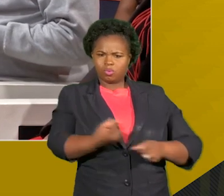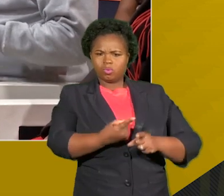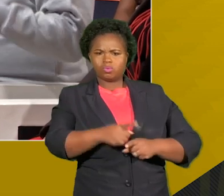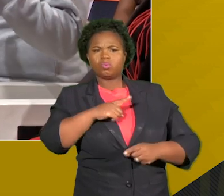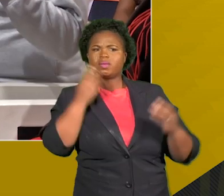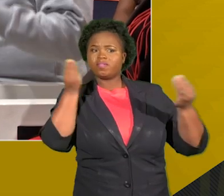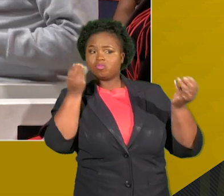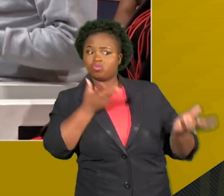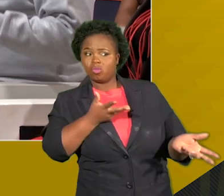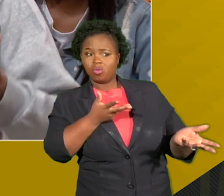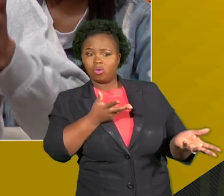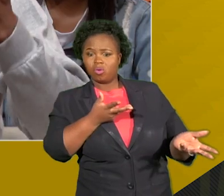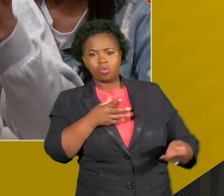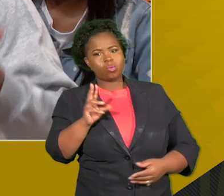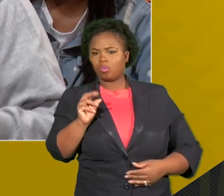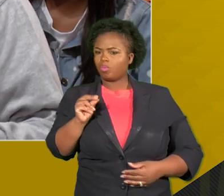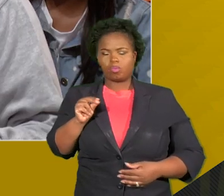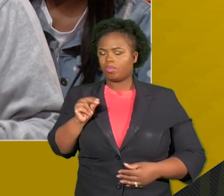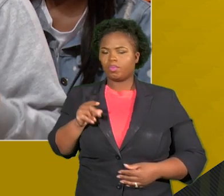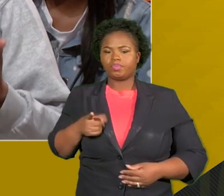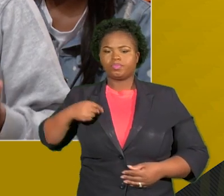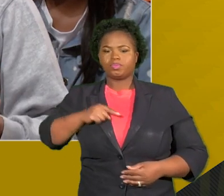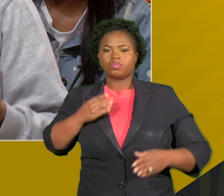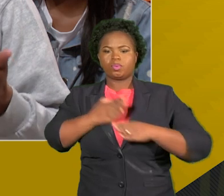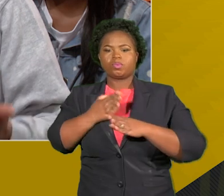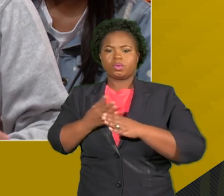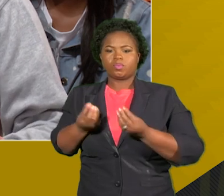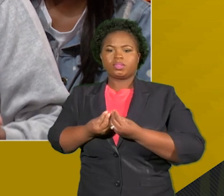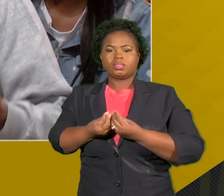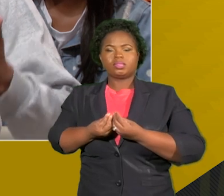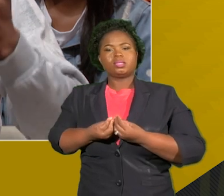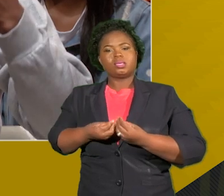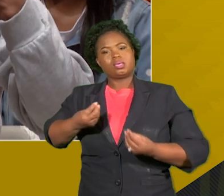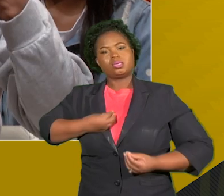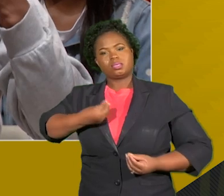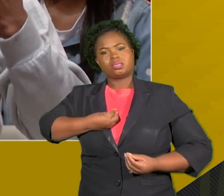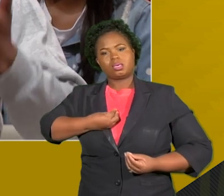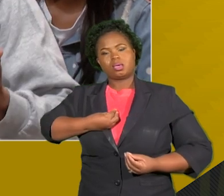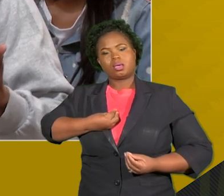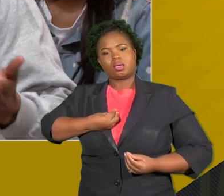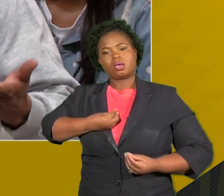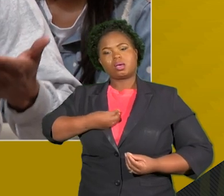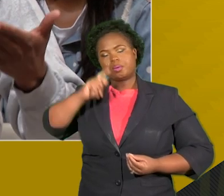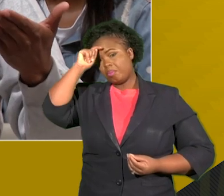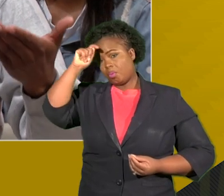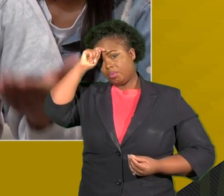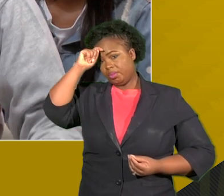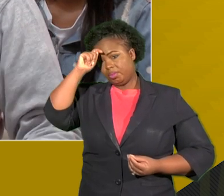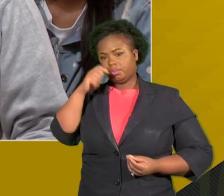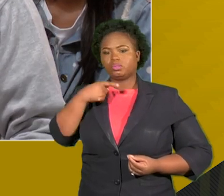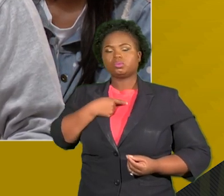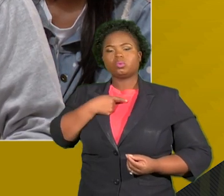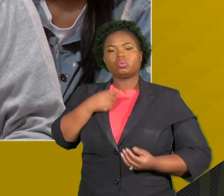well known? We are working with boys, young boys. Okay. We are doing project